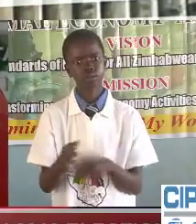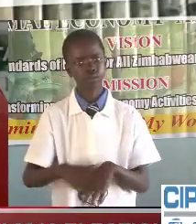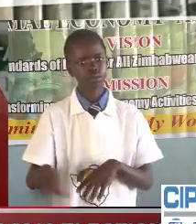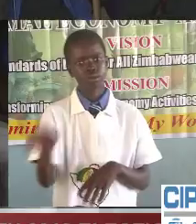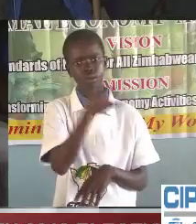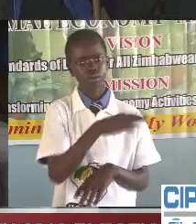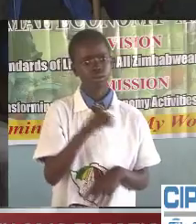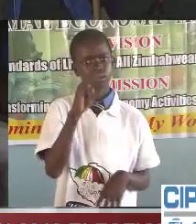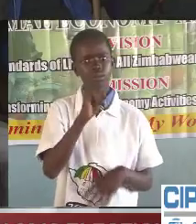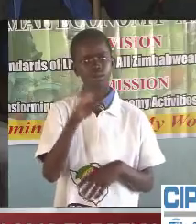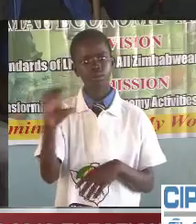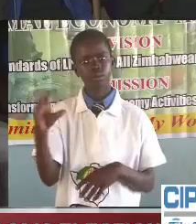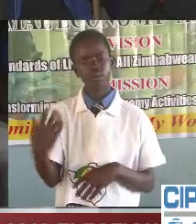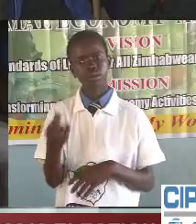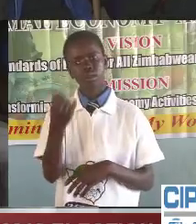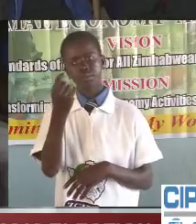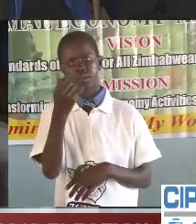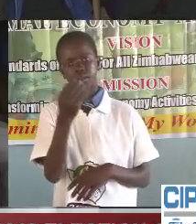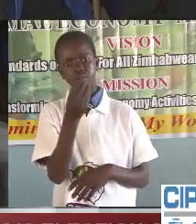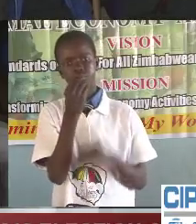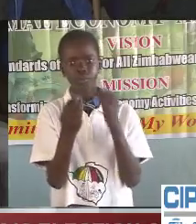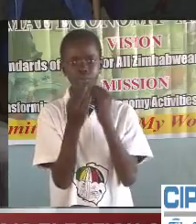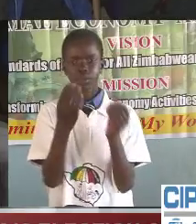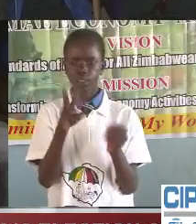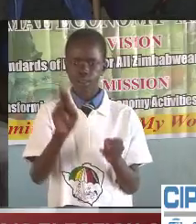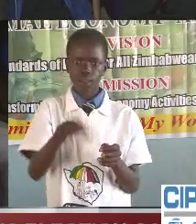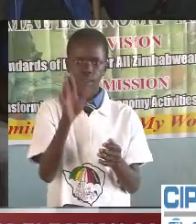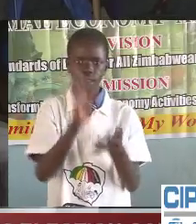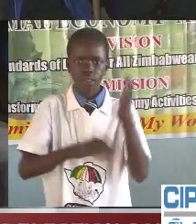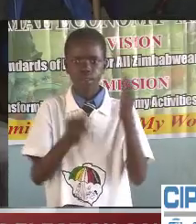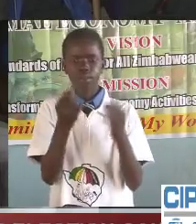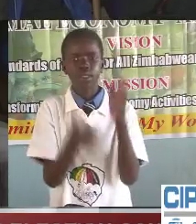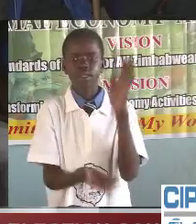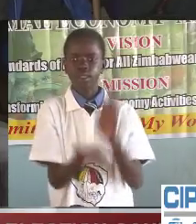zvemukanzuru, zvigaro zvemuparliament,